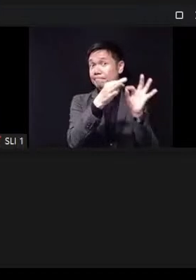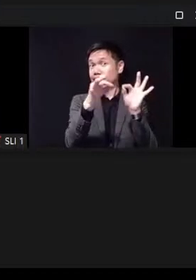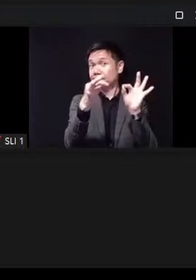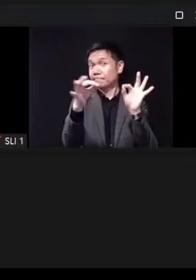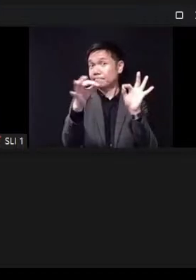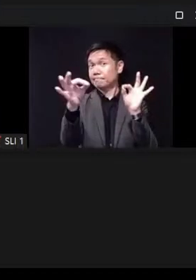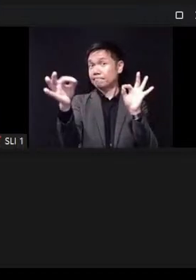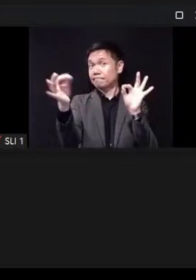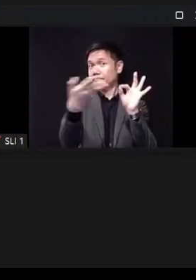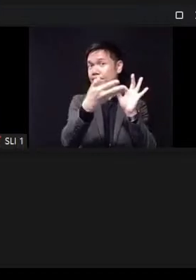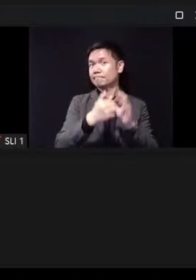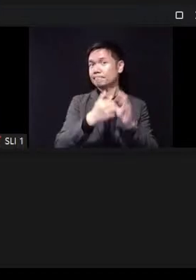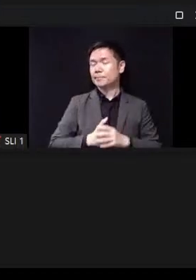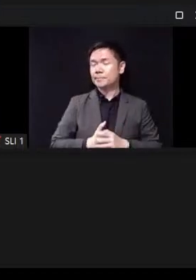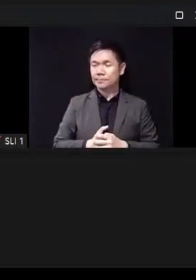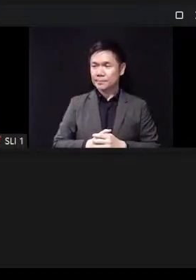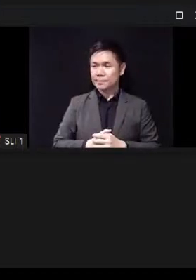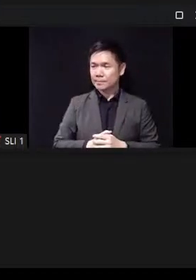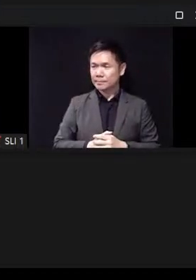of member states